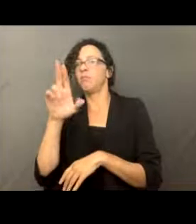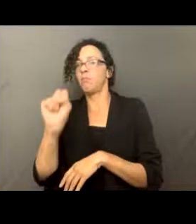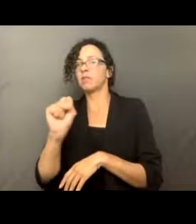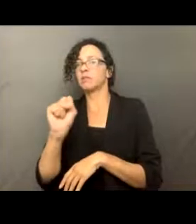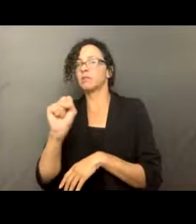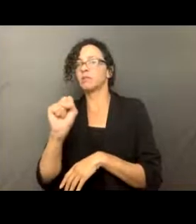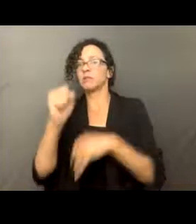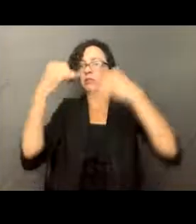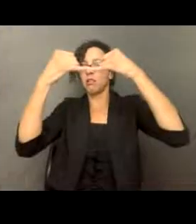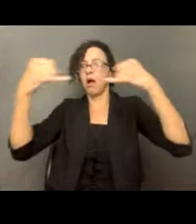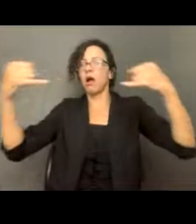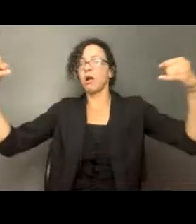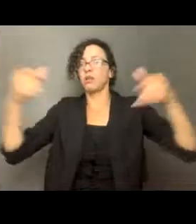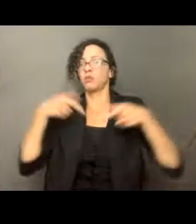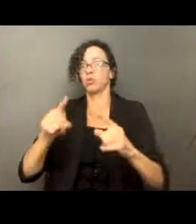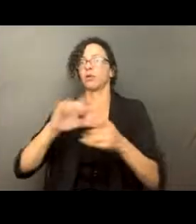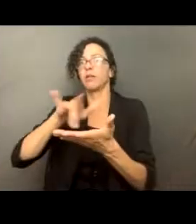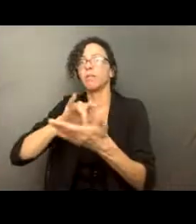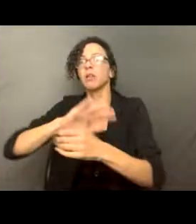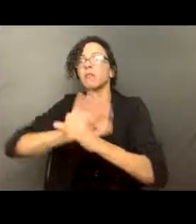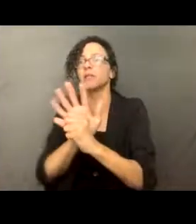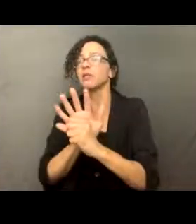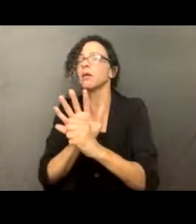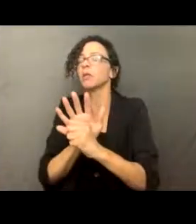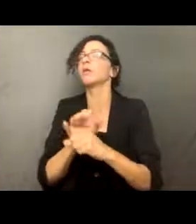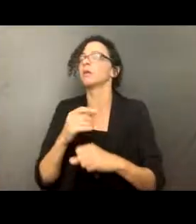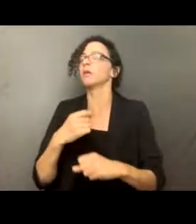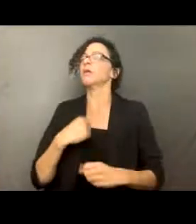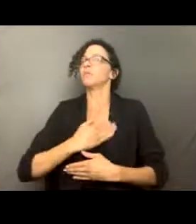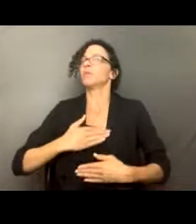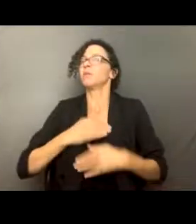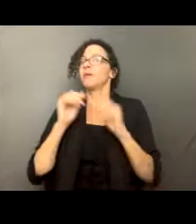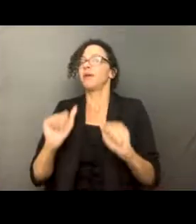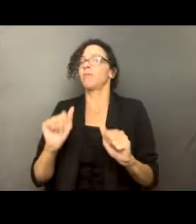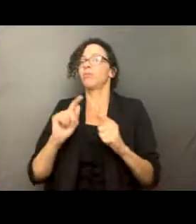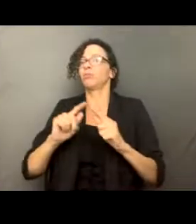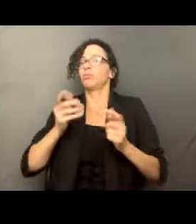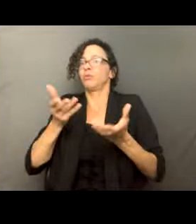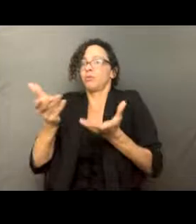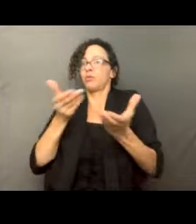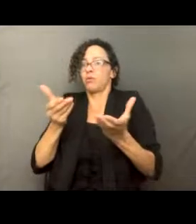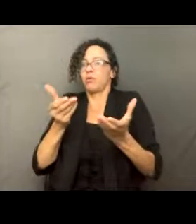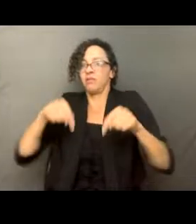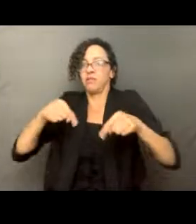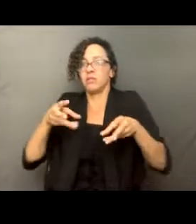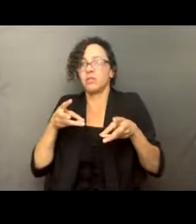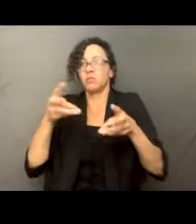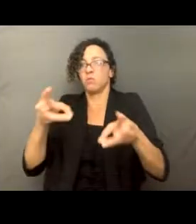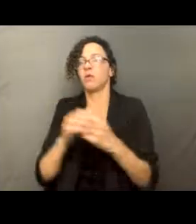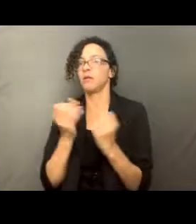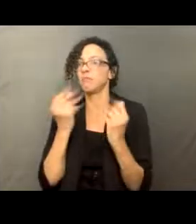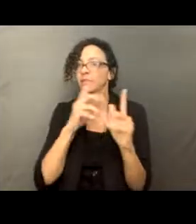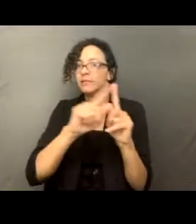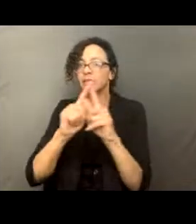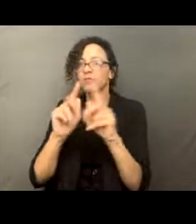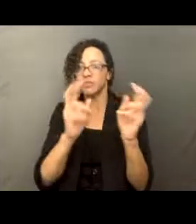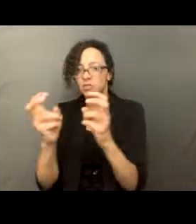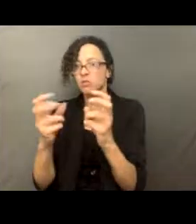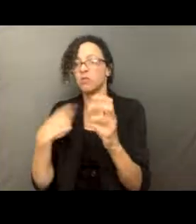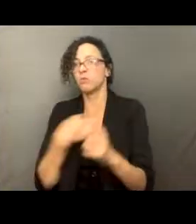just appreciate being able to serve in this capacity because of a lot of the issues that we thought we wouldn't have to be